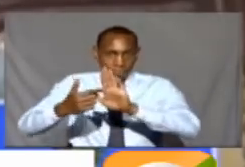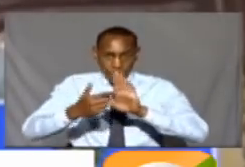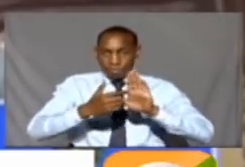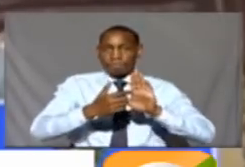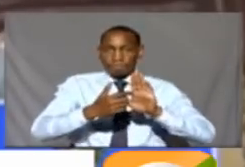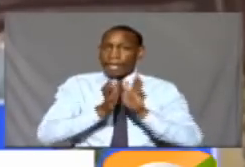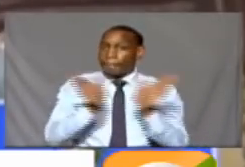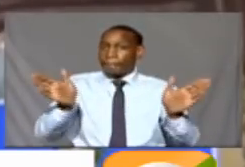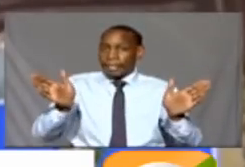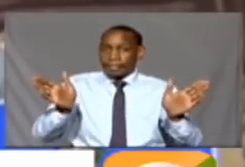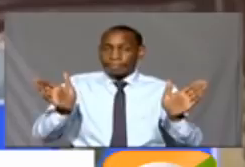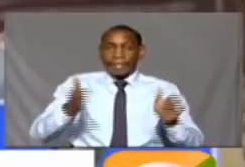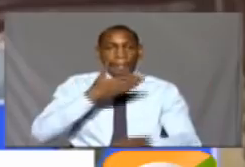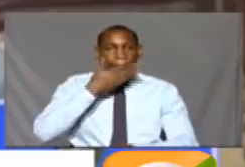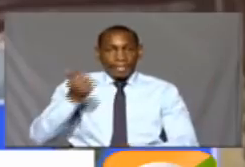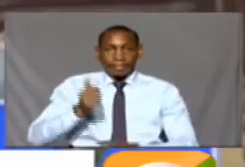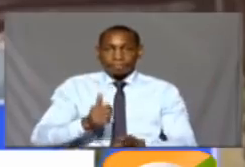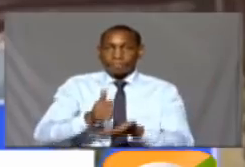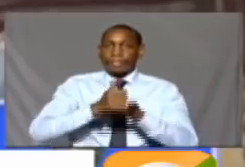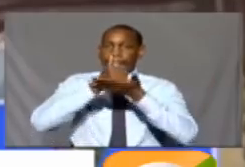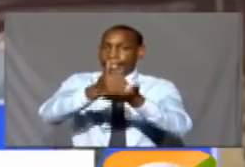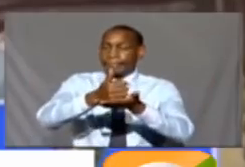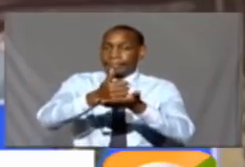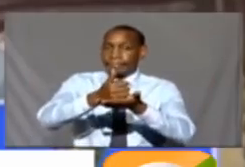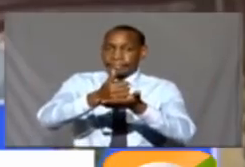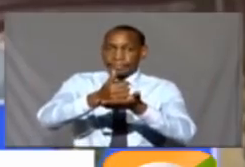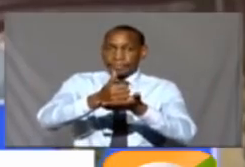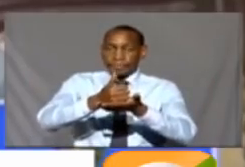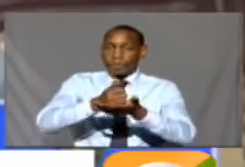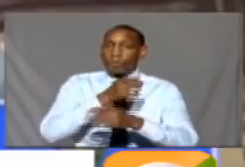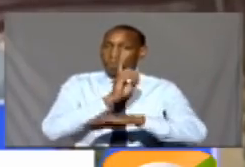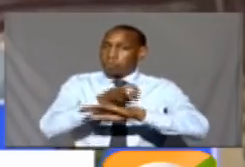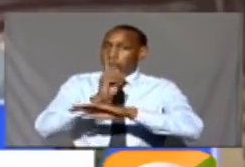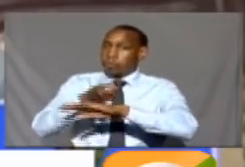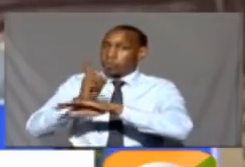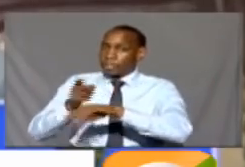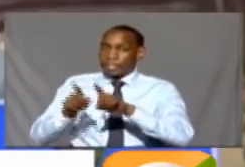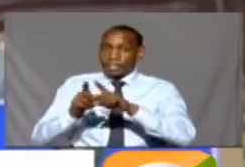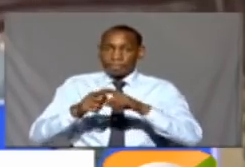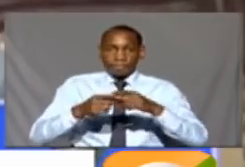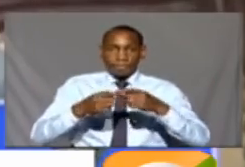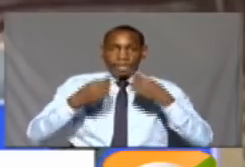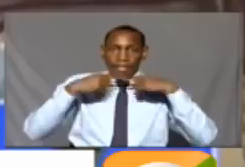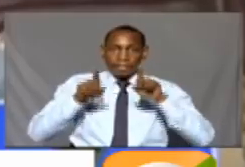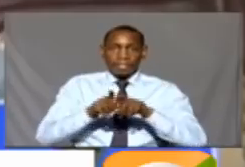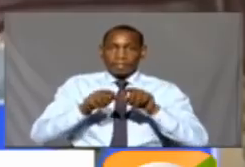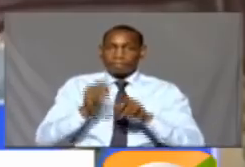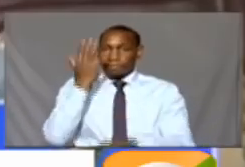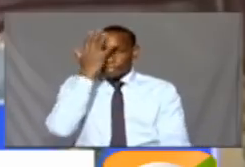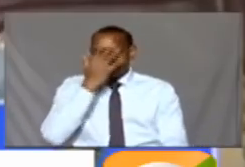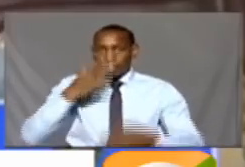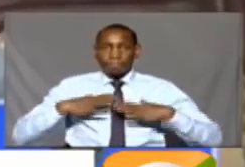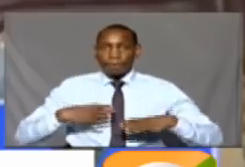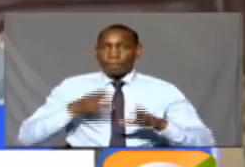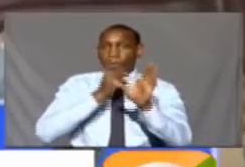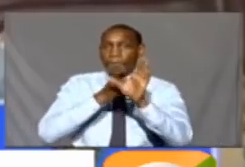the public, the better it helps in warning, naming, and shaming those who are participating